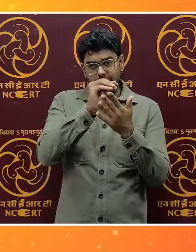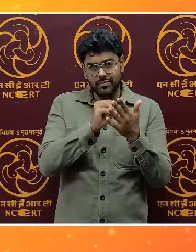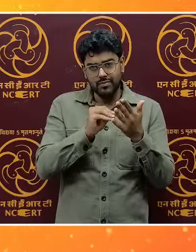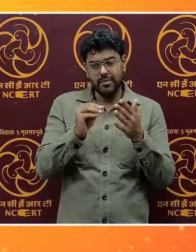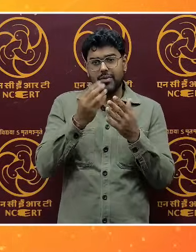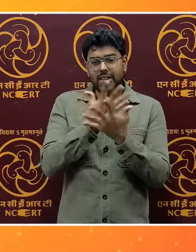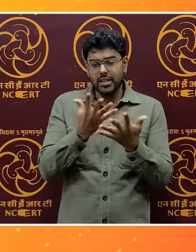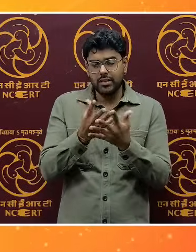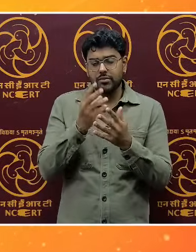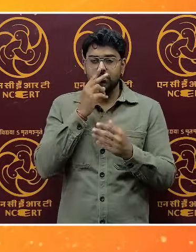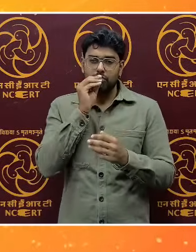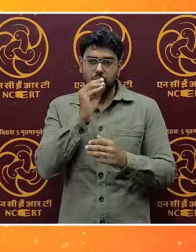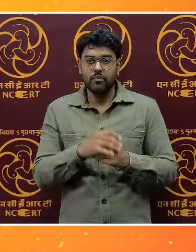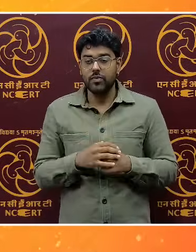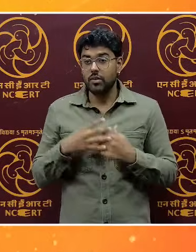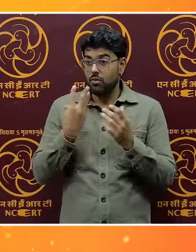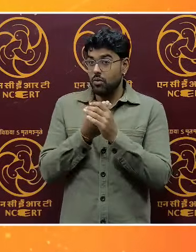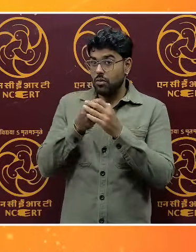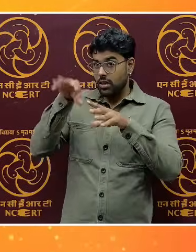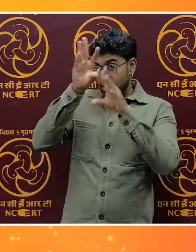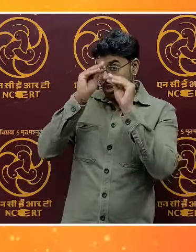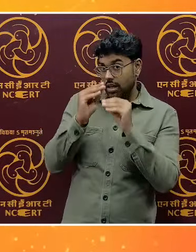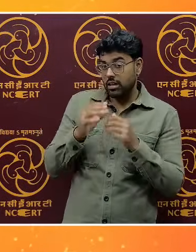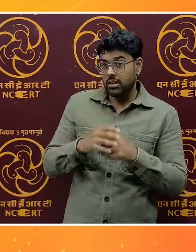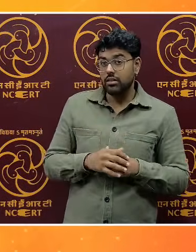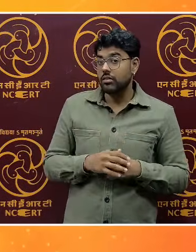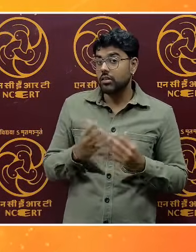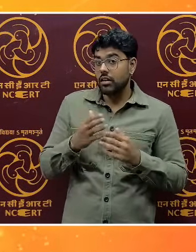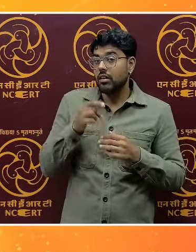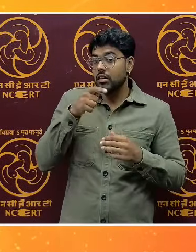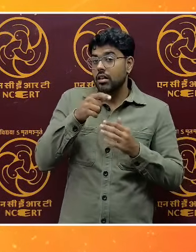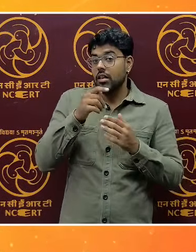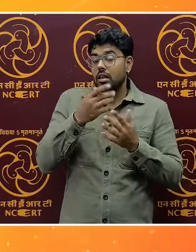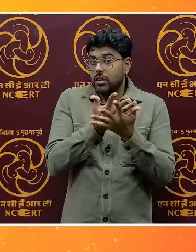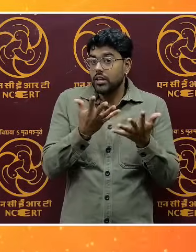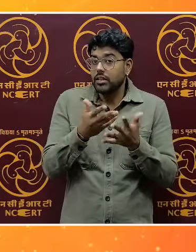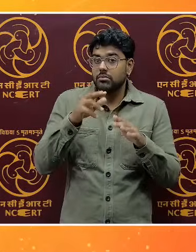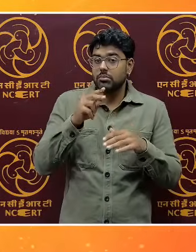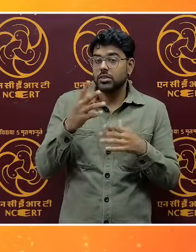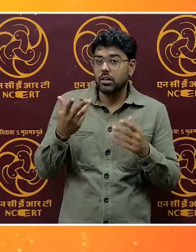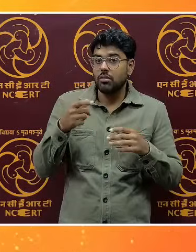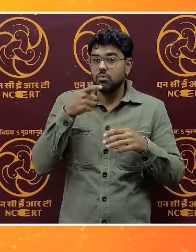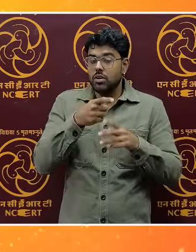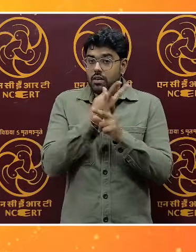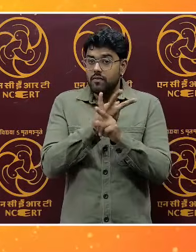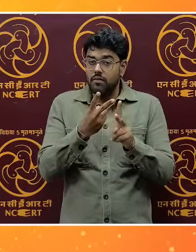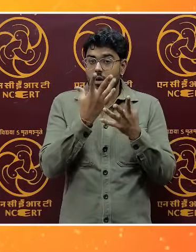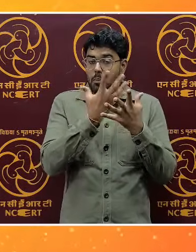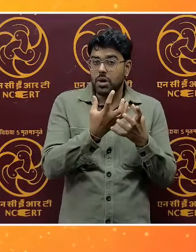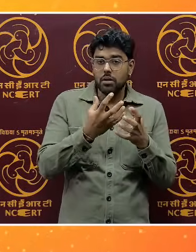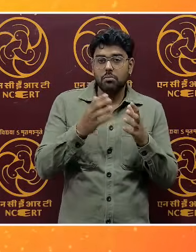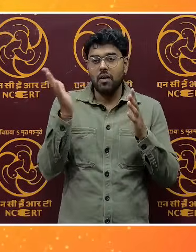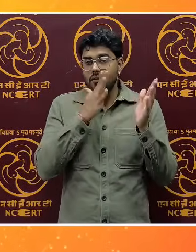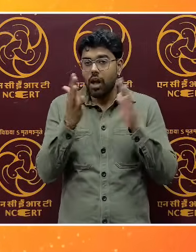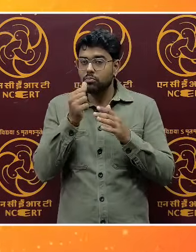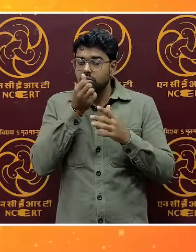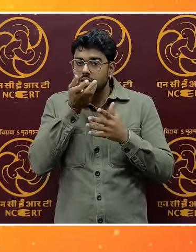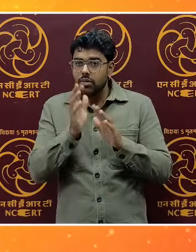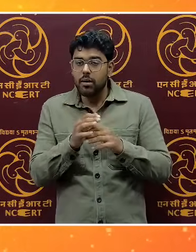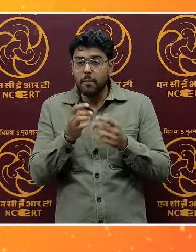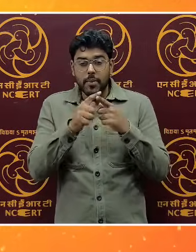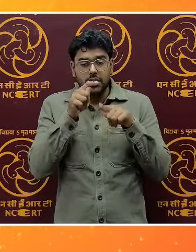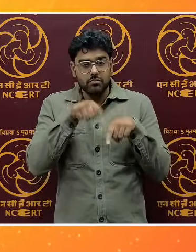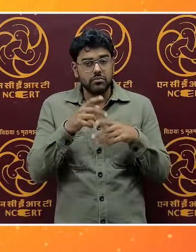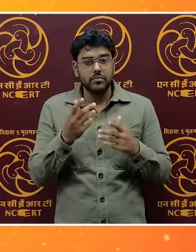periodic table. Also, we learned that what exactly elements are, then they exist in different states. Now we also hear this one term